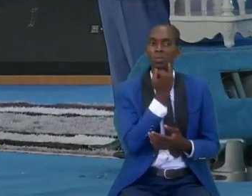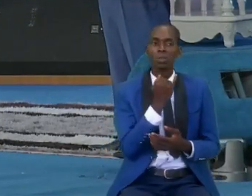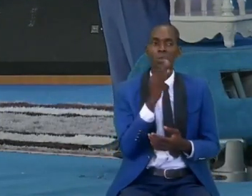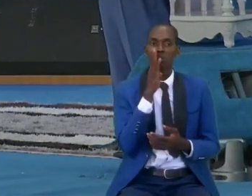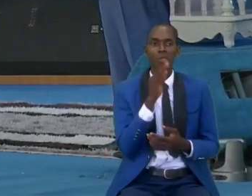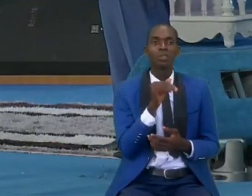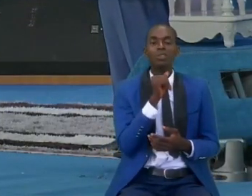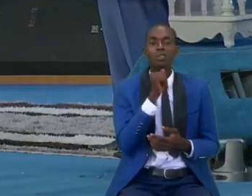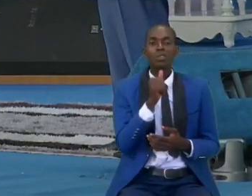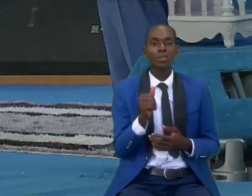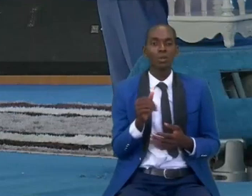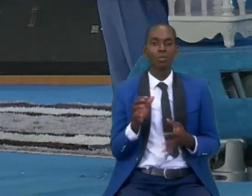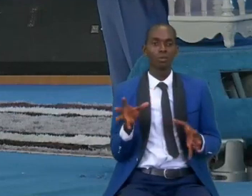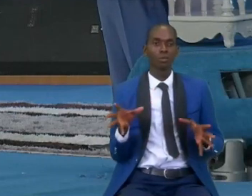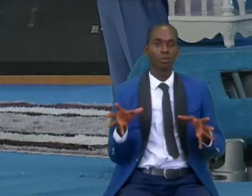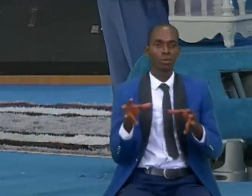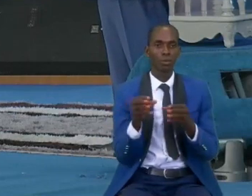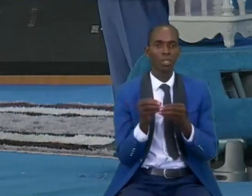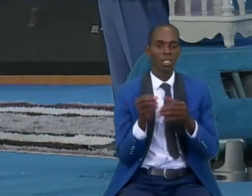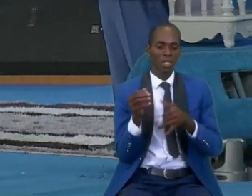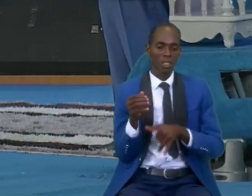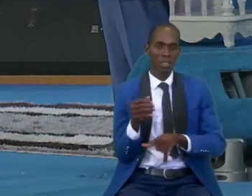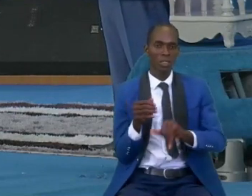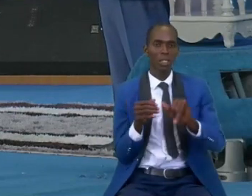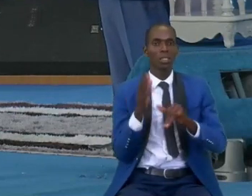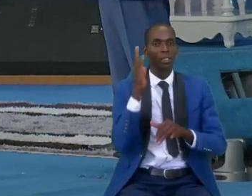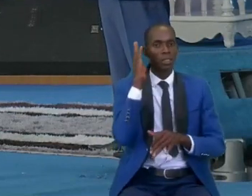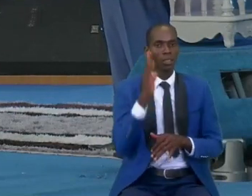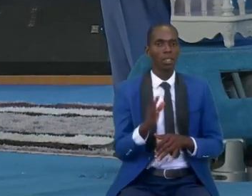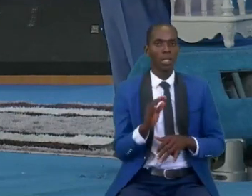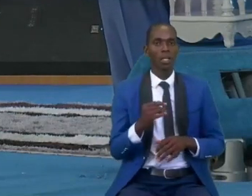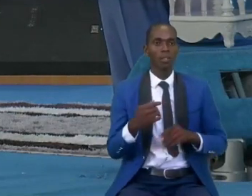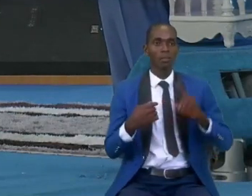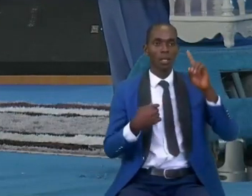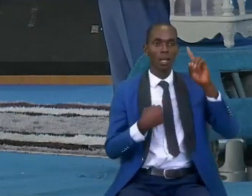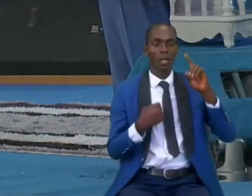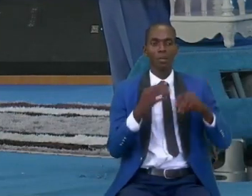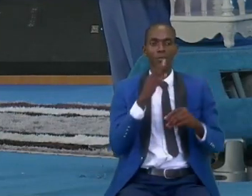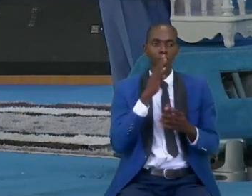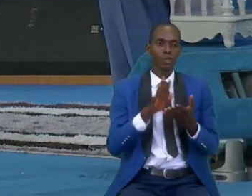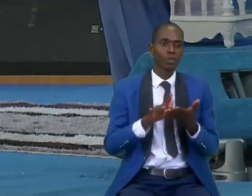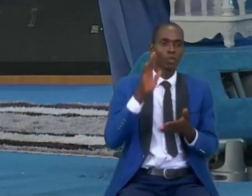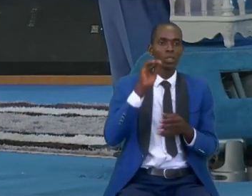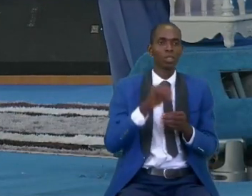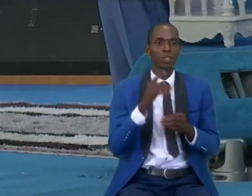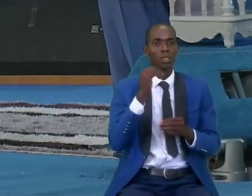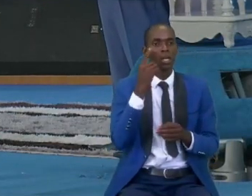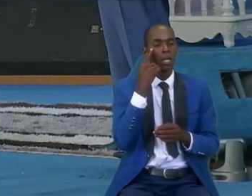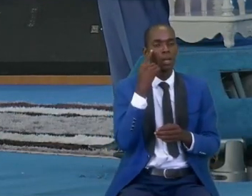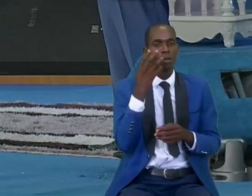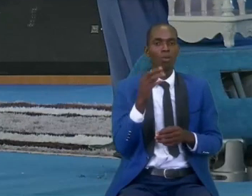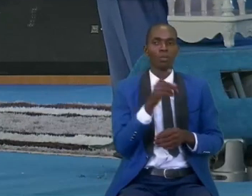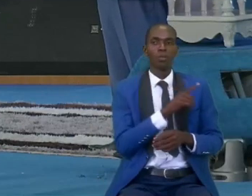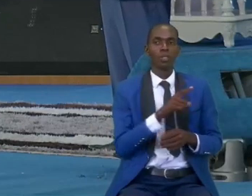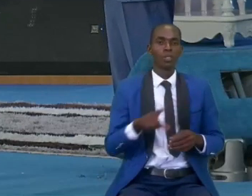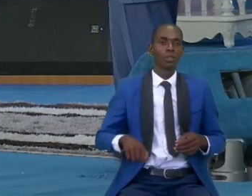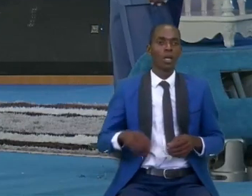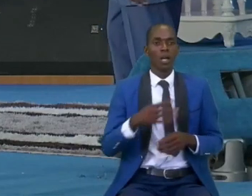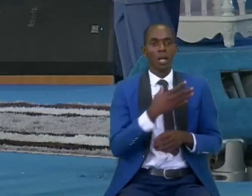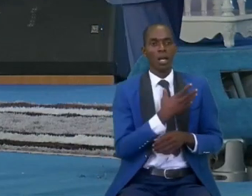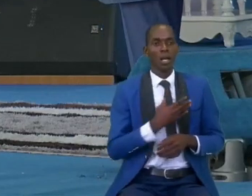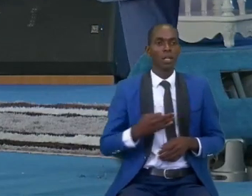be, they shall be glorious in the eyes of the Lord, and my God shall be my